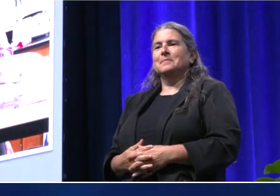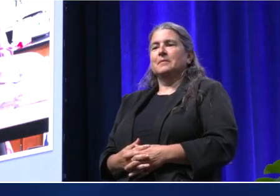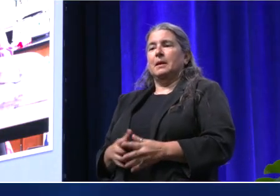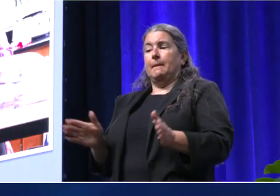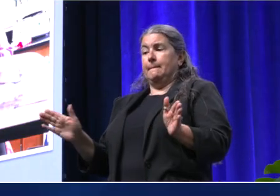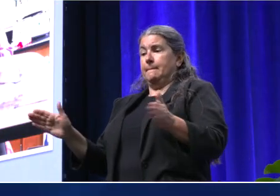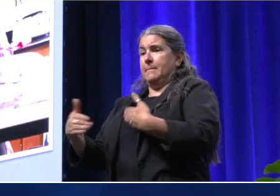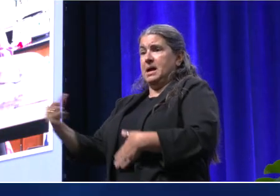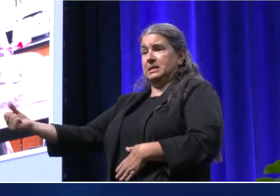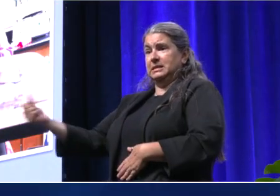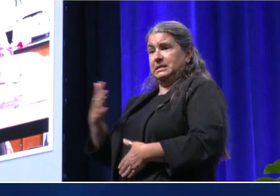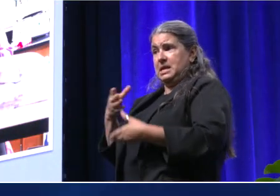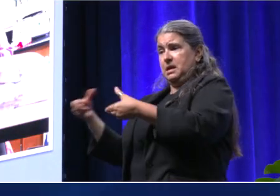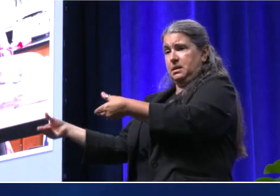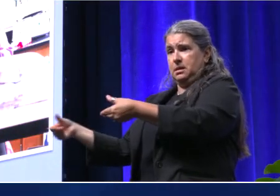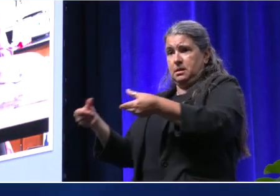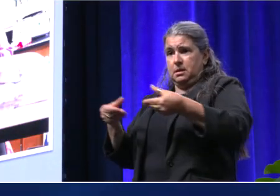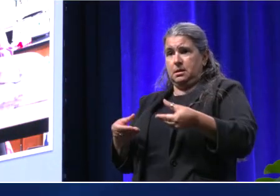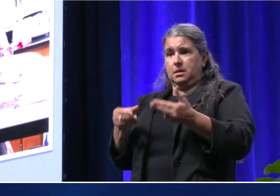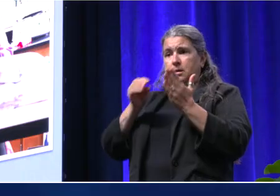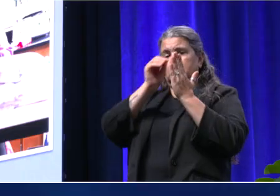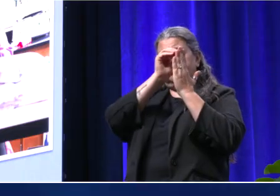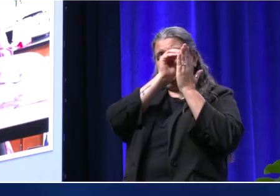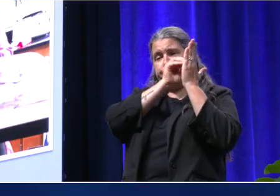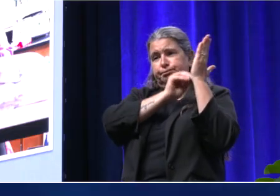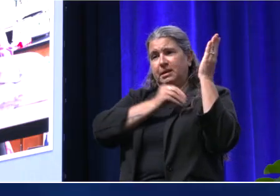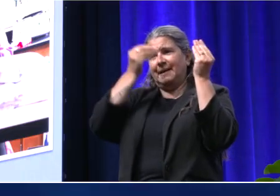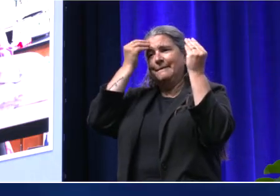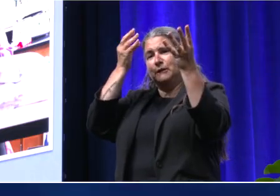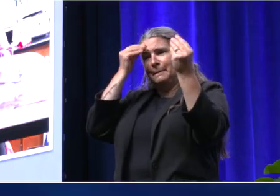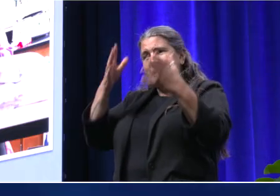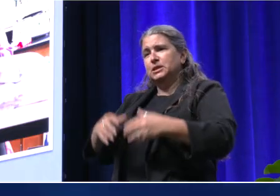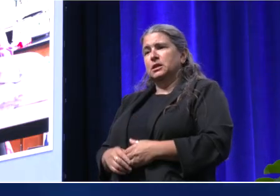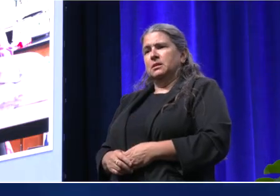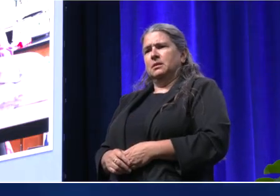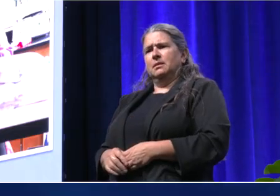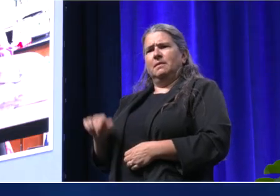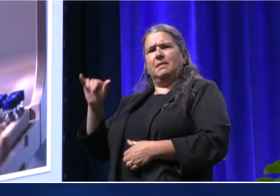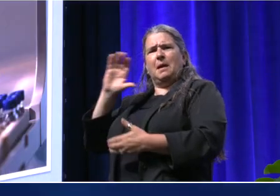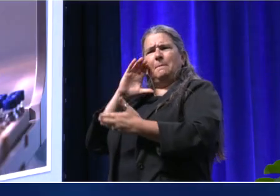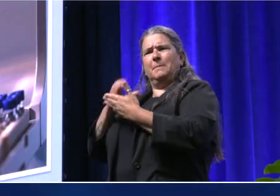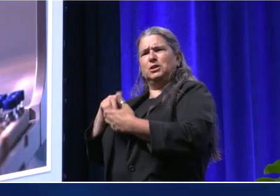information. This is what our lab looks like. It looks way cleaner than it actually is somehow in this picture.